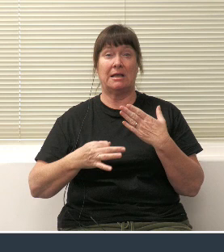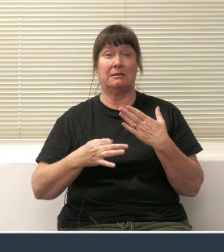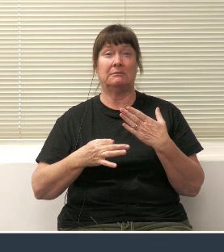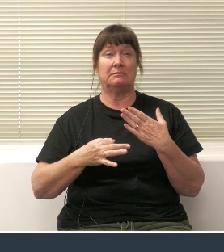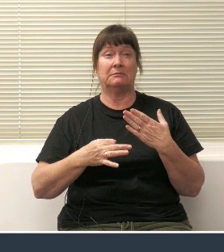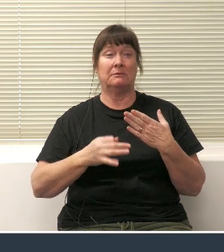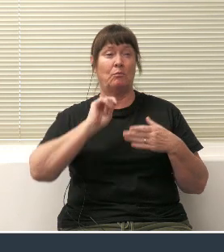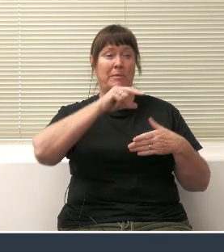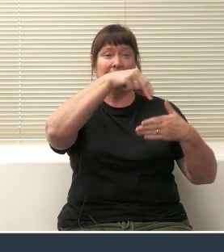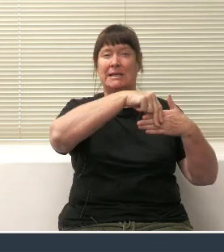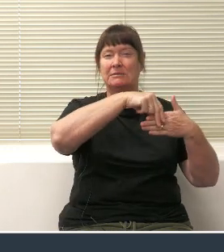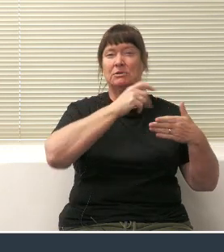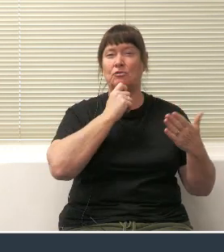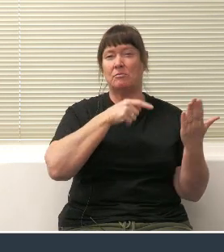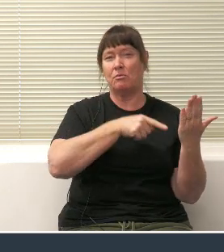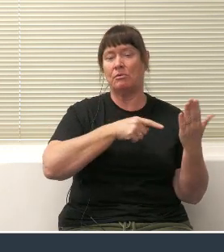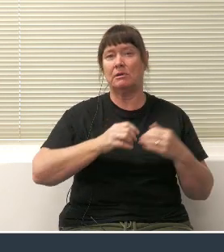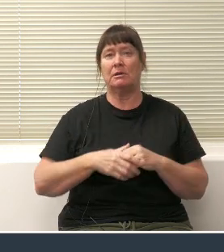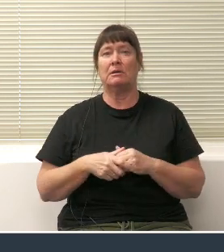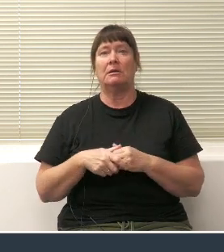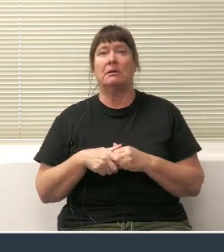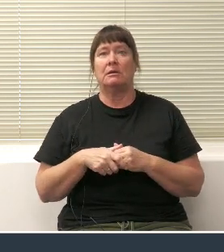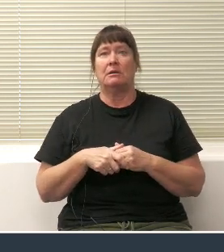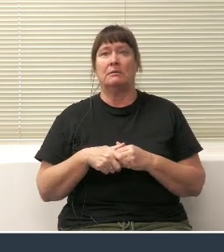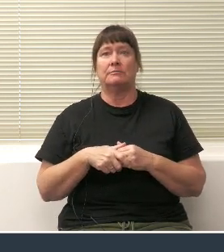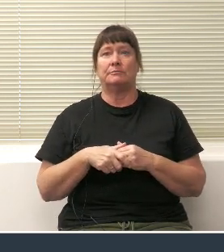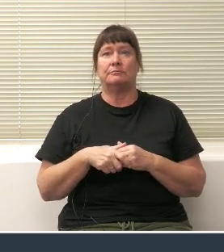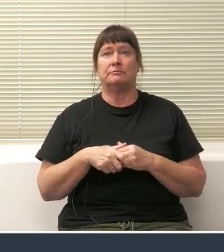as an attachment to the full report.